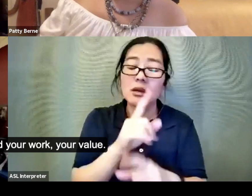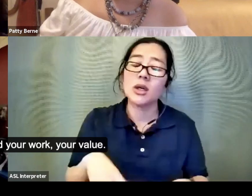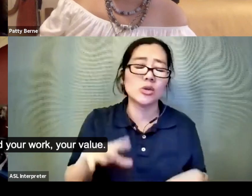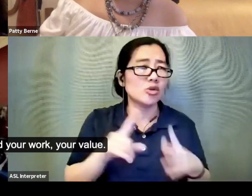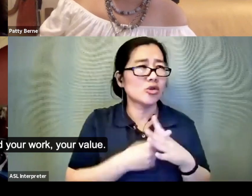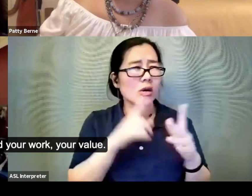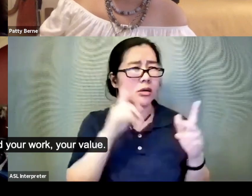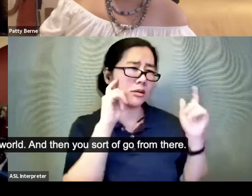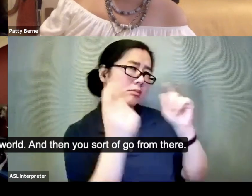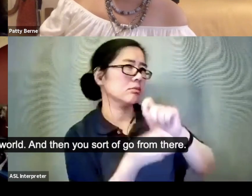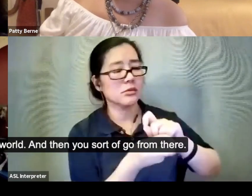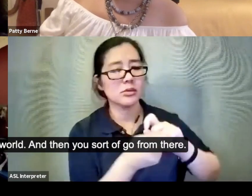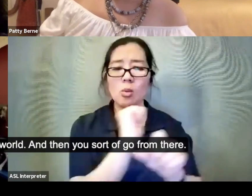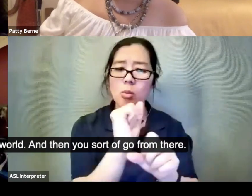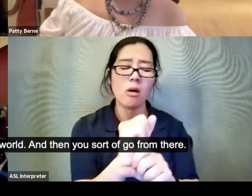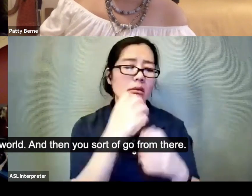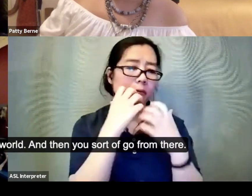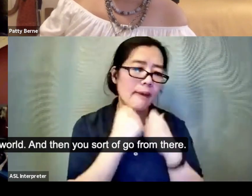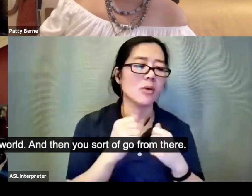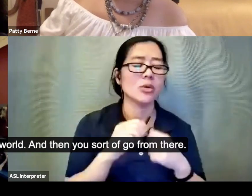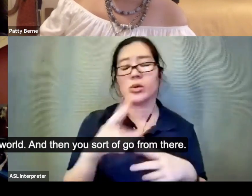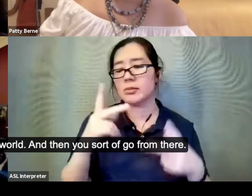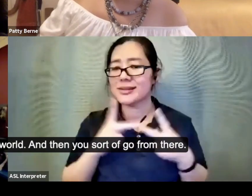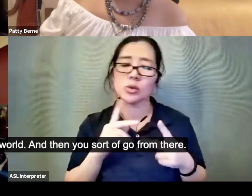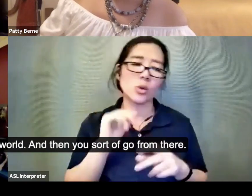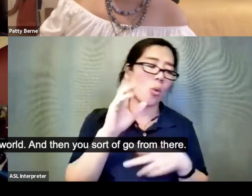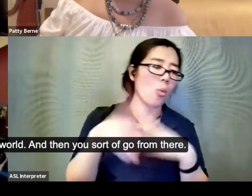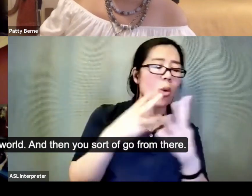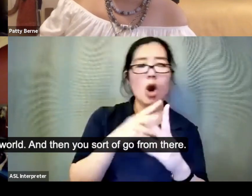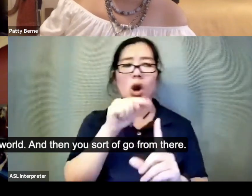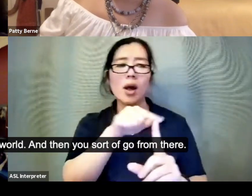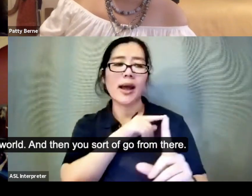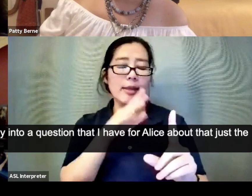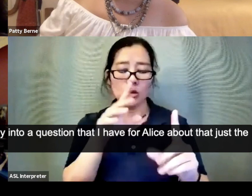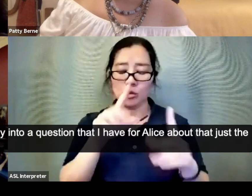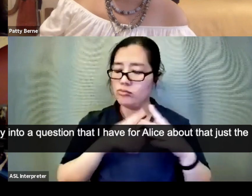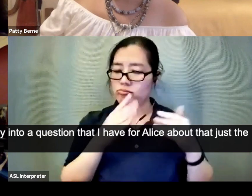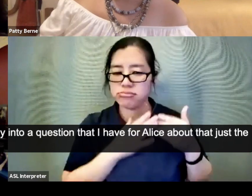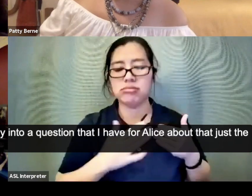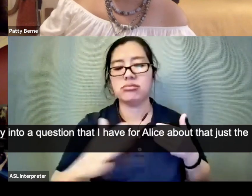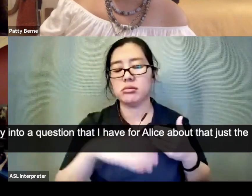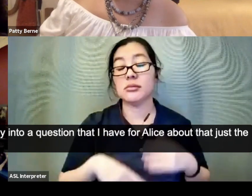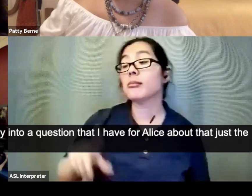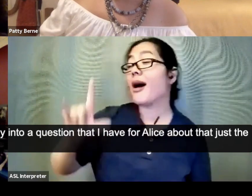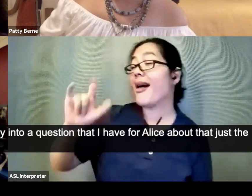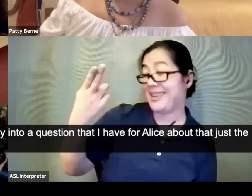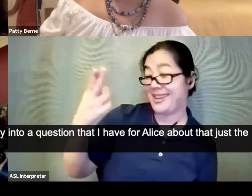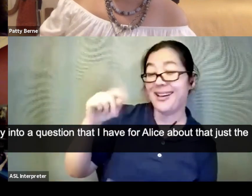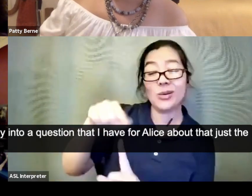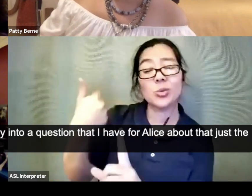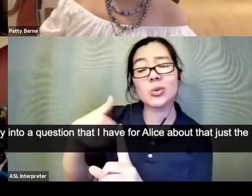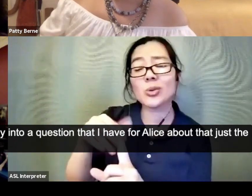value, and your position in the world, and then you sort of go from there. But Leah, that kind of leads really